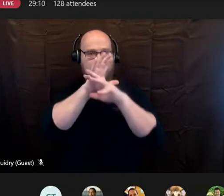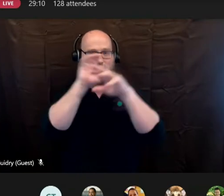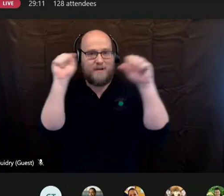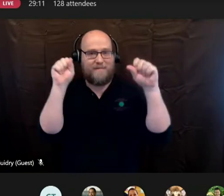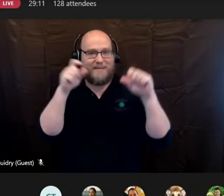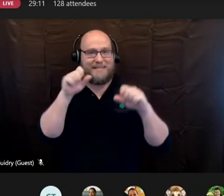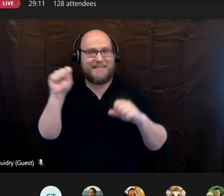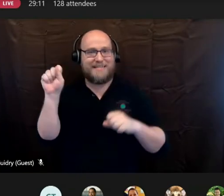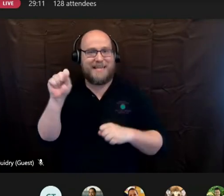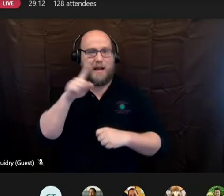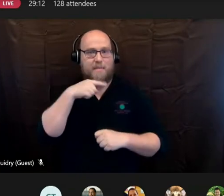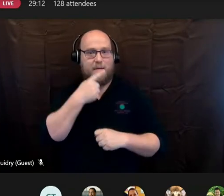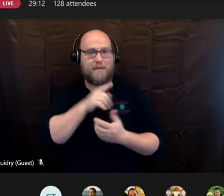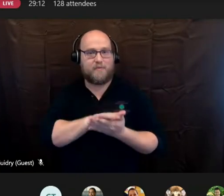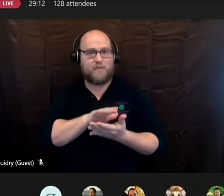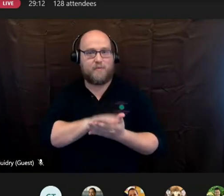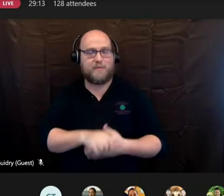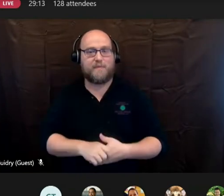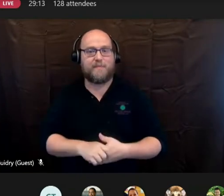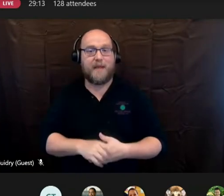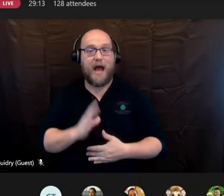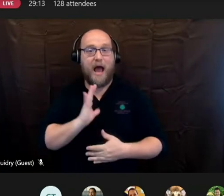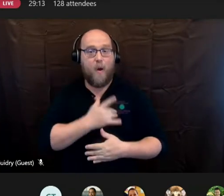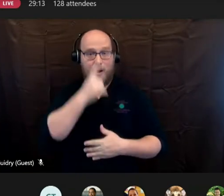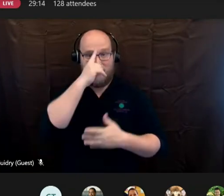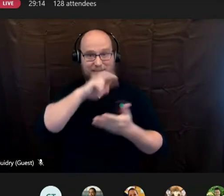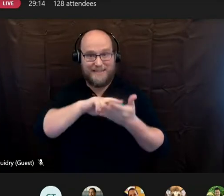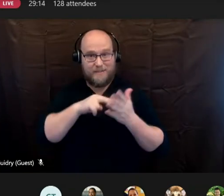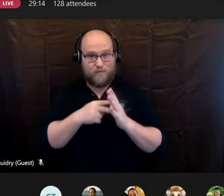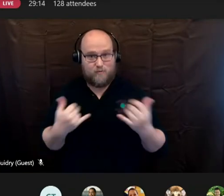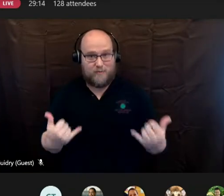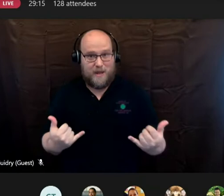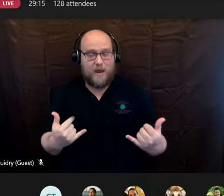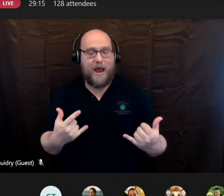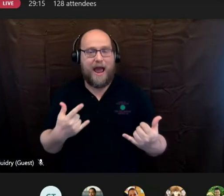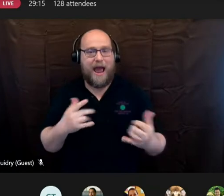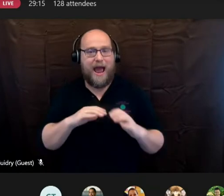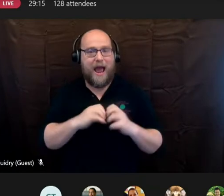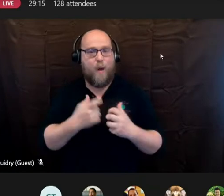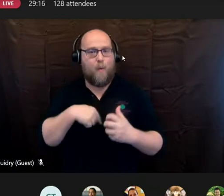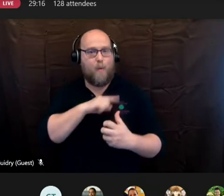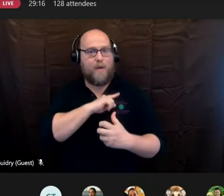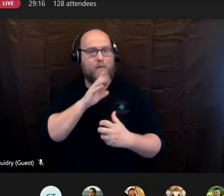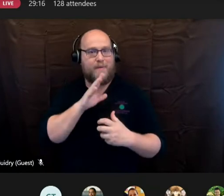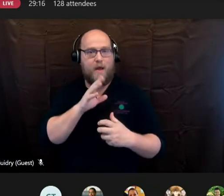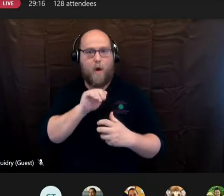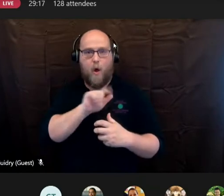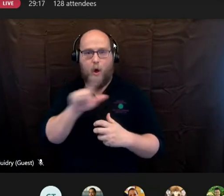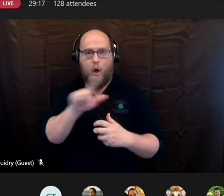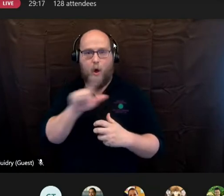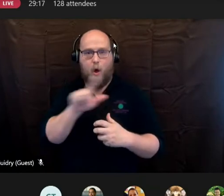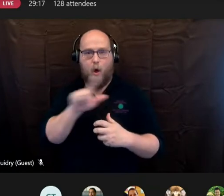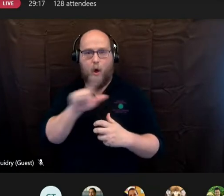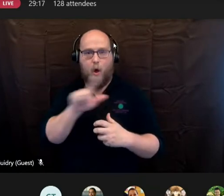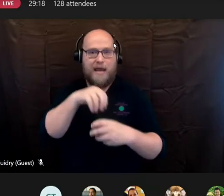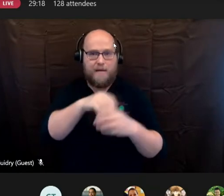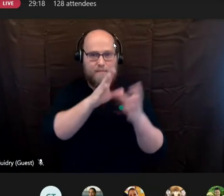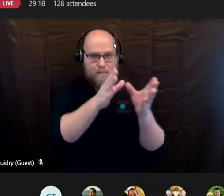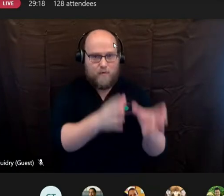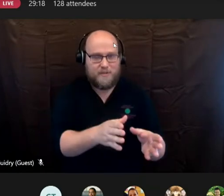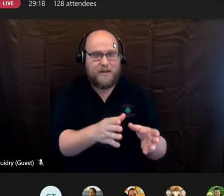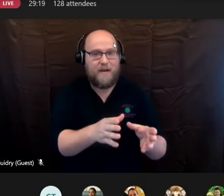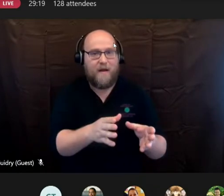about how we are going all in person for the fall. And one of the steps in doing that